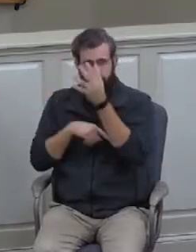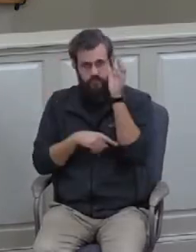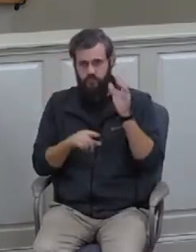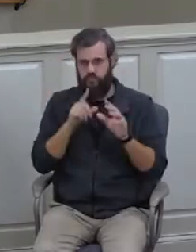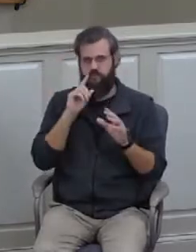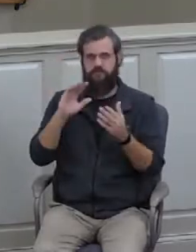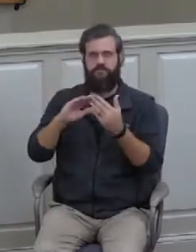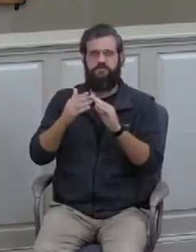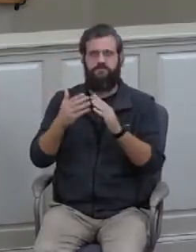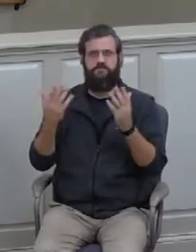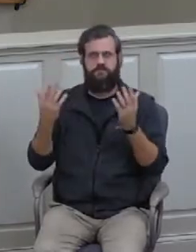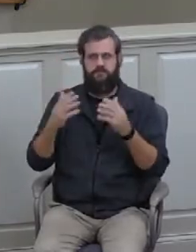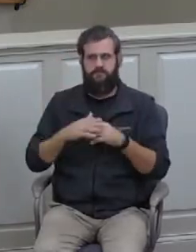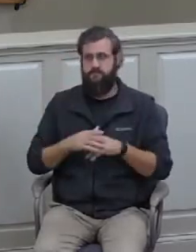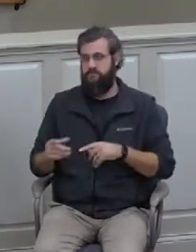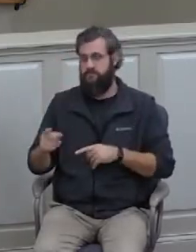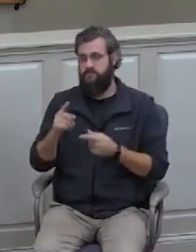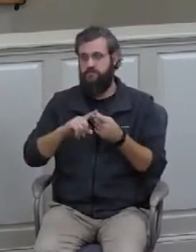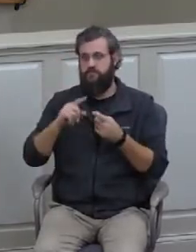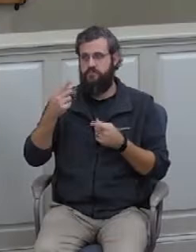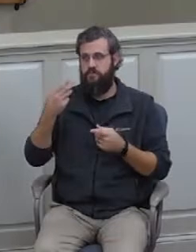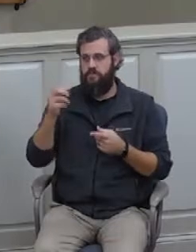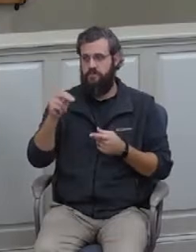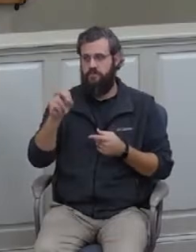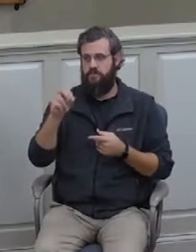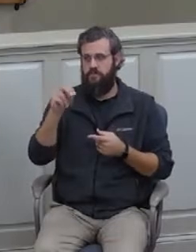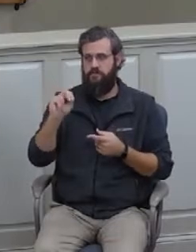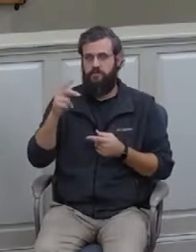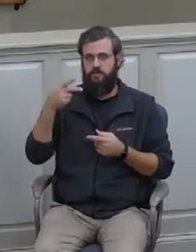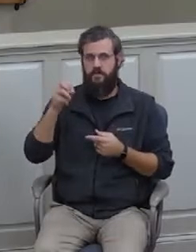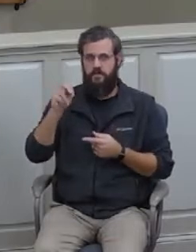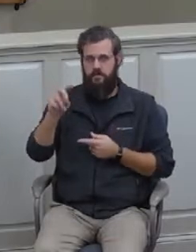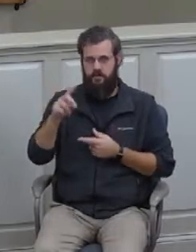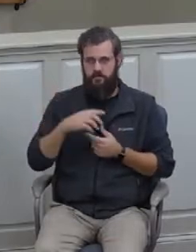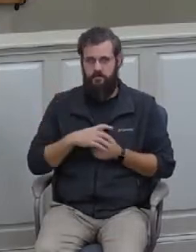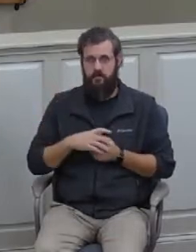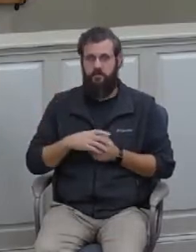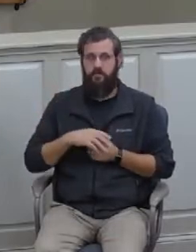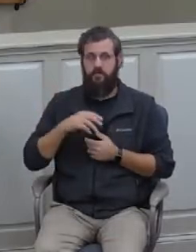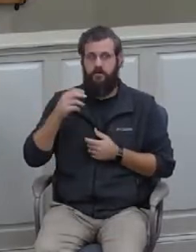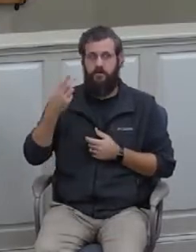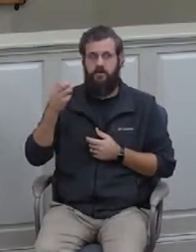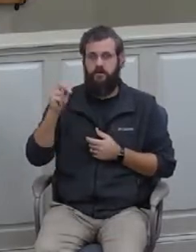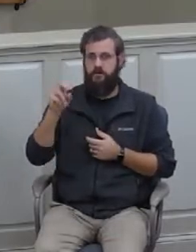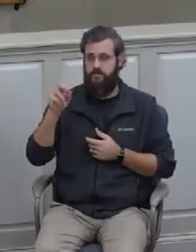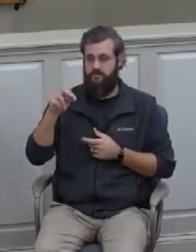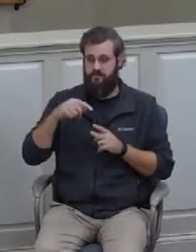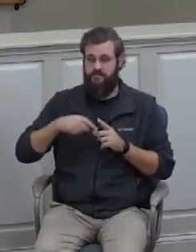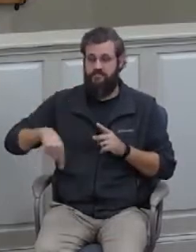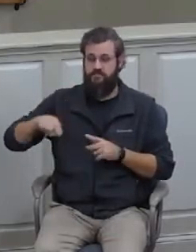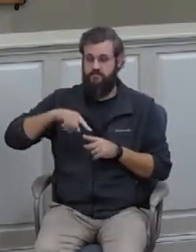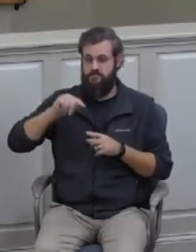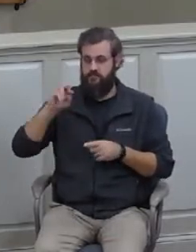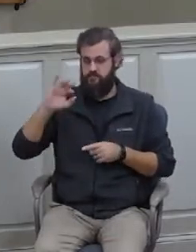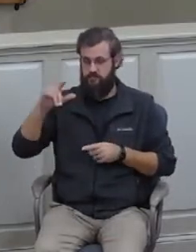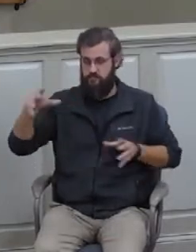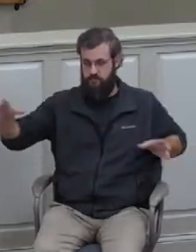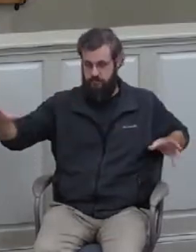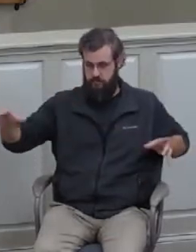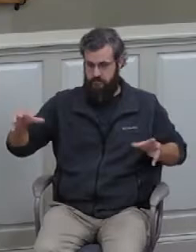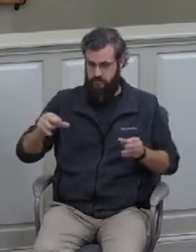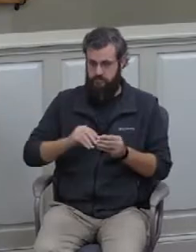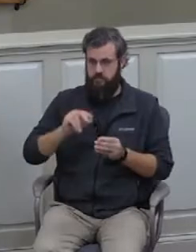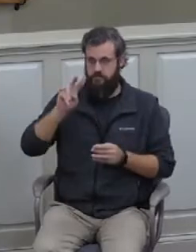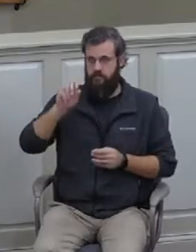downtown, and takes you out to Henson Pond. And then there's a trail around Henson Pond. It's about 2.5 miles altogether.